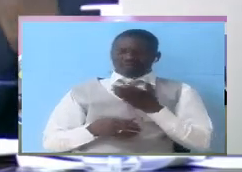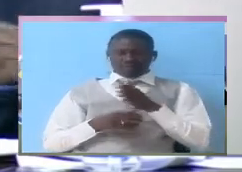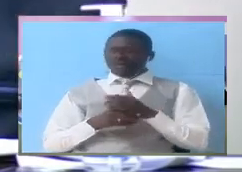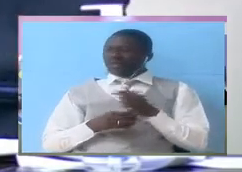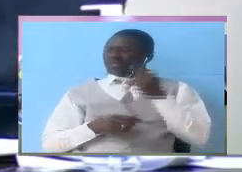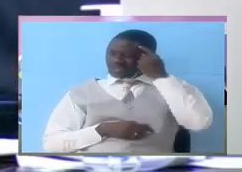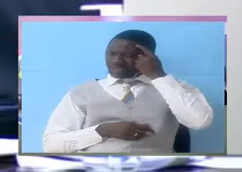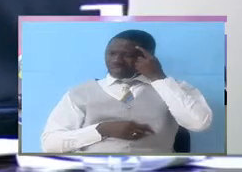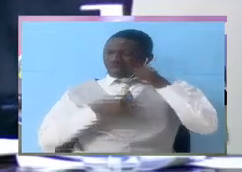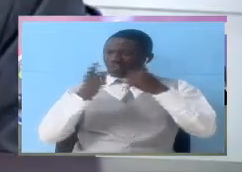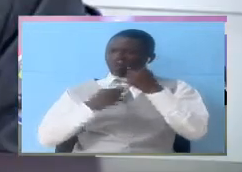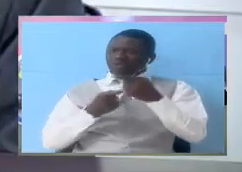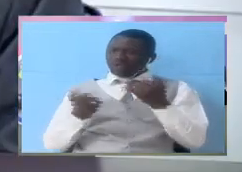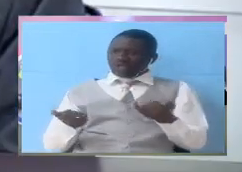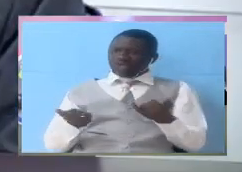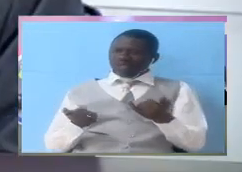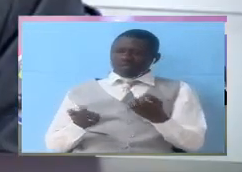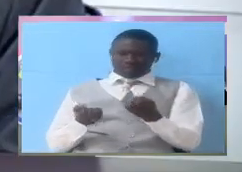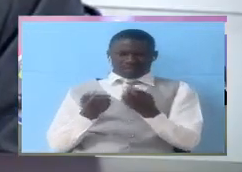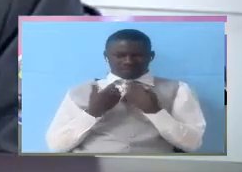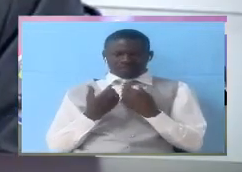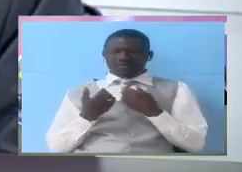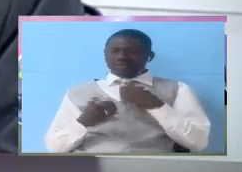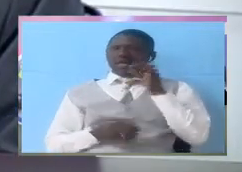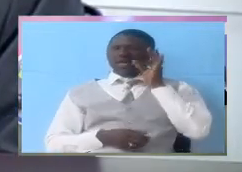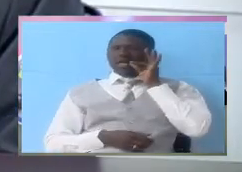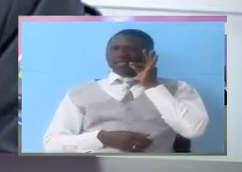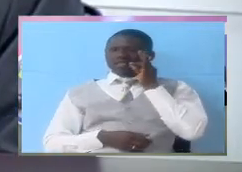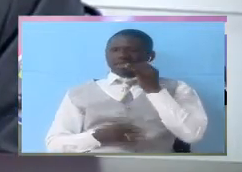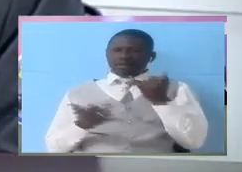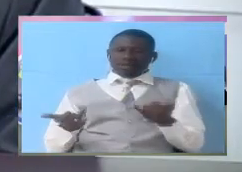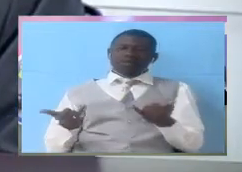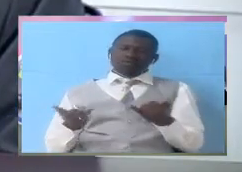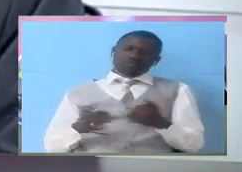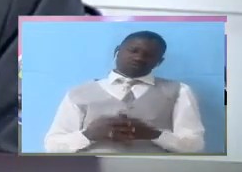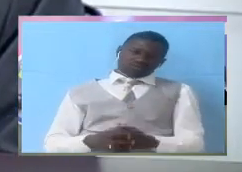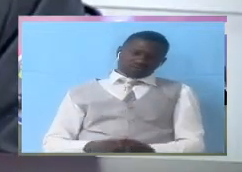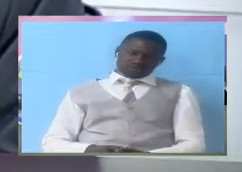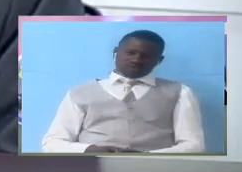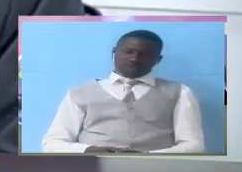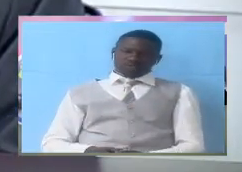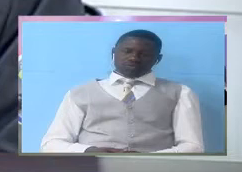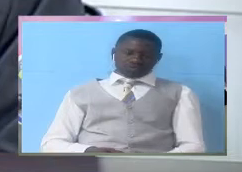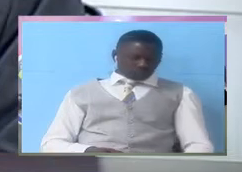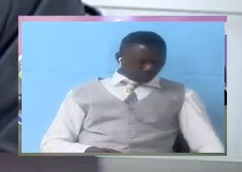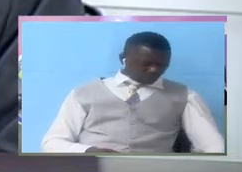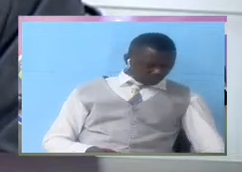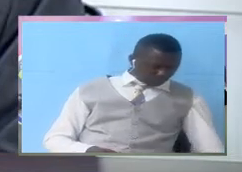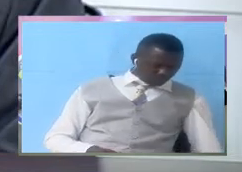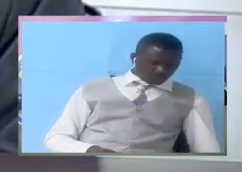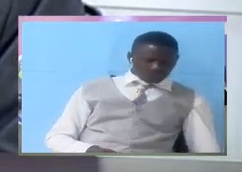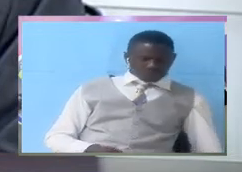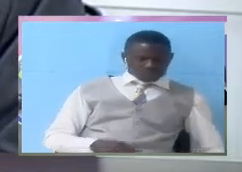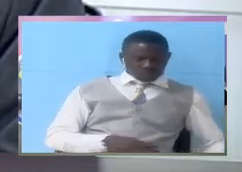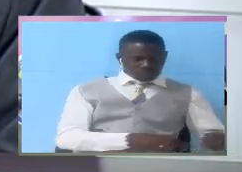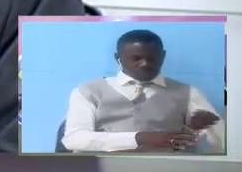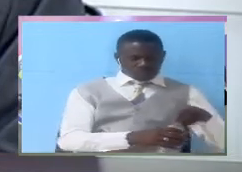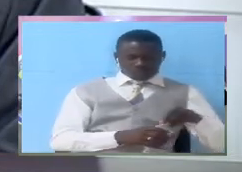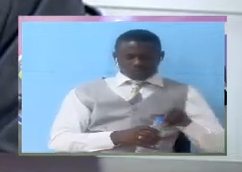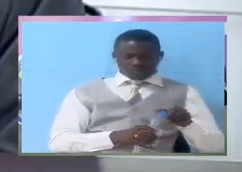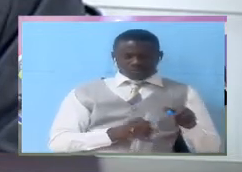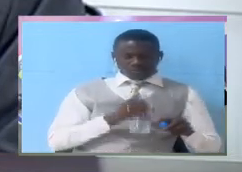us an answer. Xam nga da nga ñëkko na wax ne panel bi yow benn yoon rek nga fa demoon bañ commencé bi ubbi ko ca nga fa gëja dem nga ñëwaat